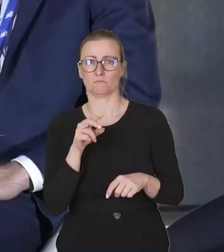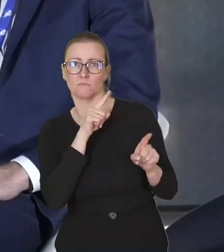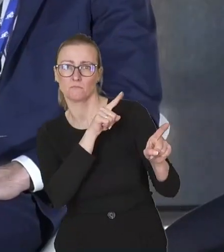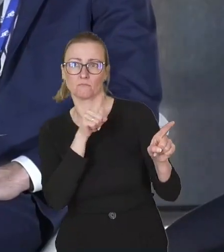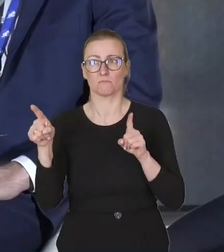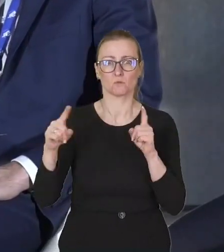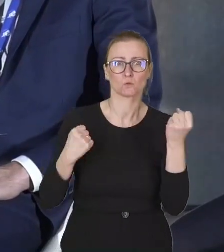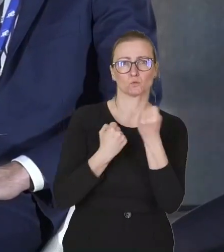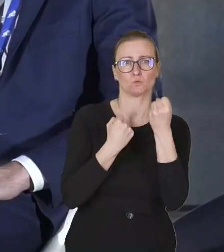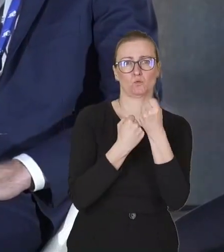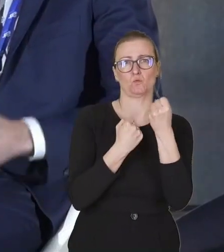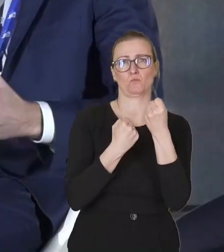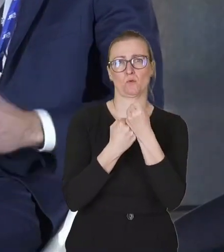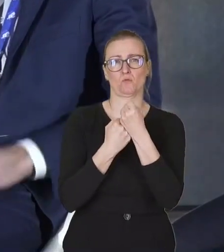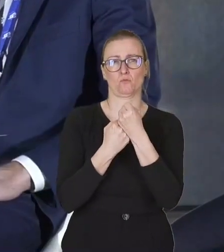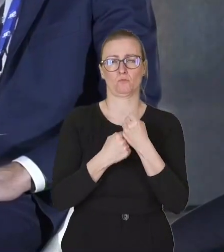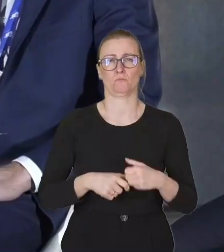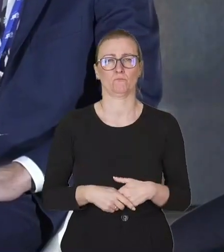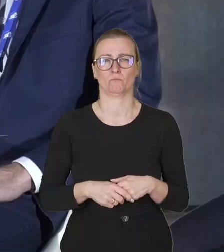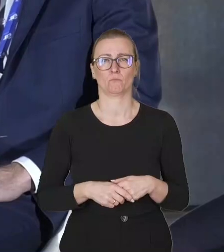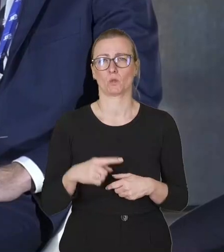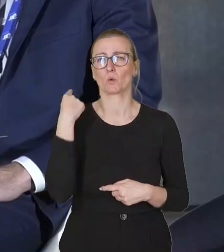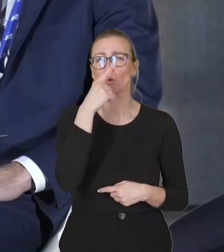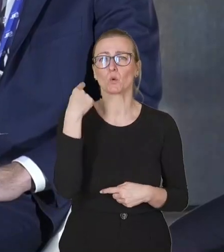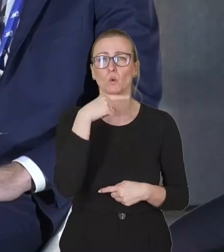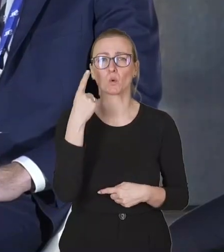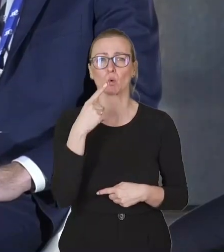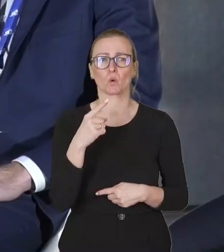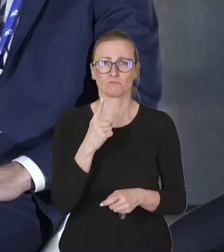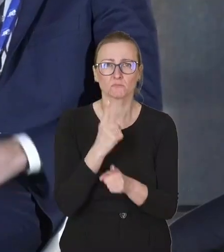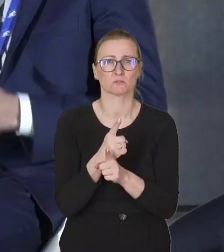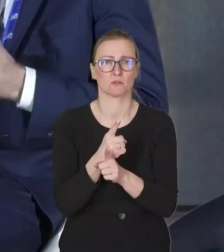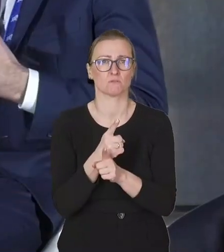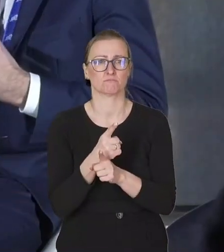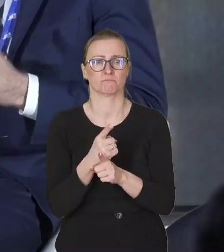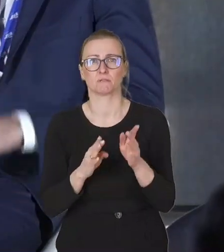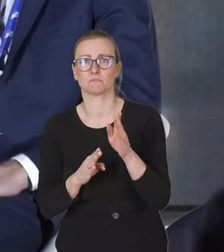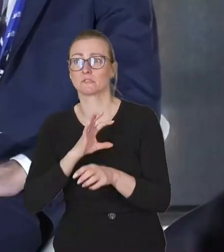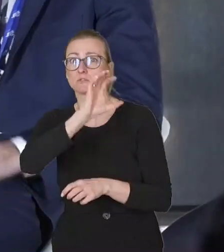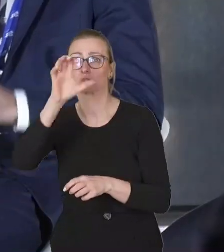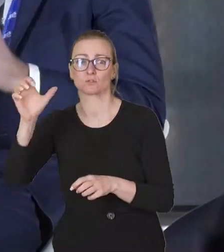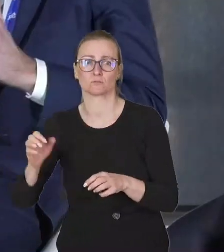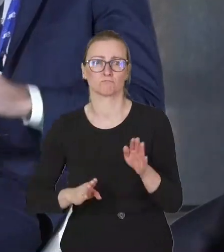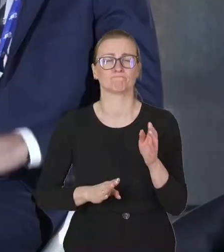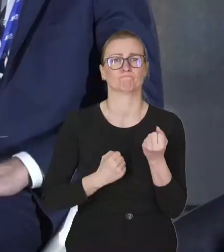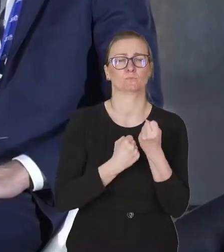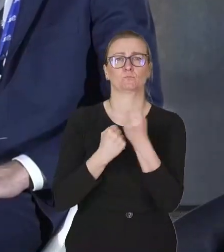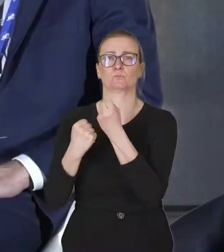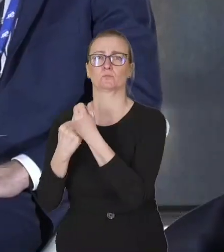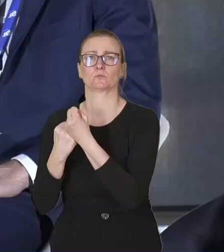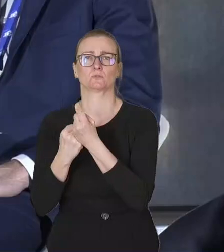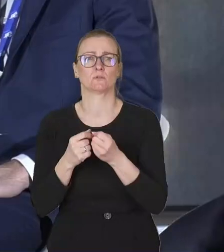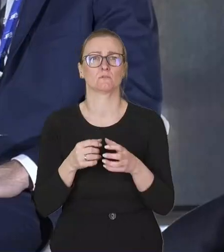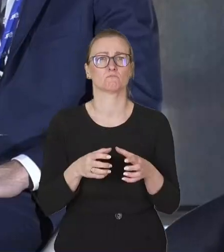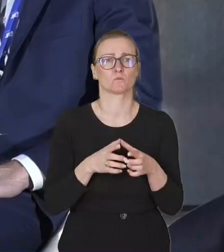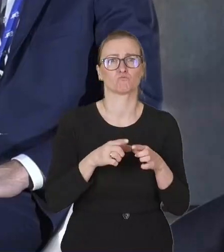Champions. Champions. Create some kind of innovation hubs. Because as a deep tech company, and it's purely egoistic of